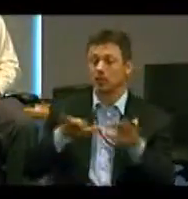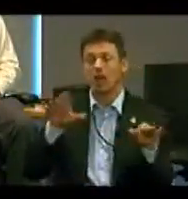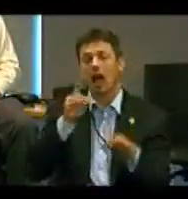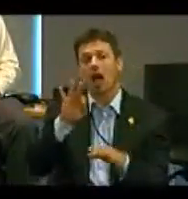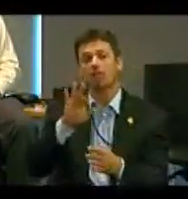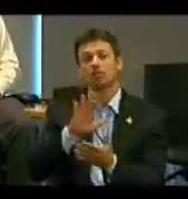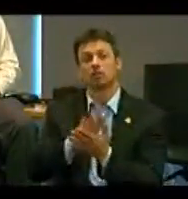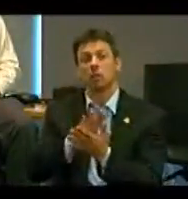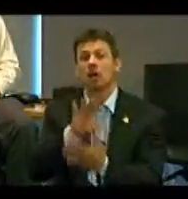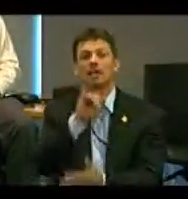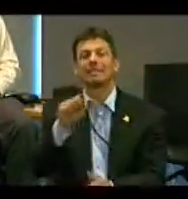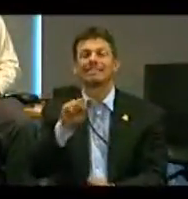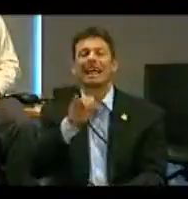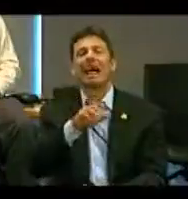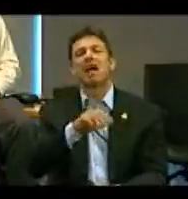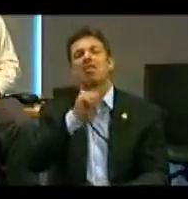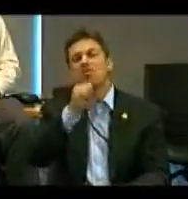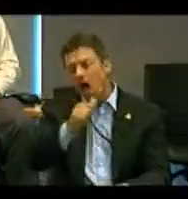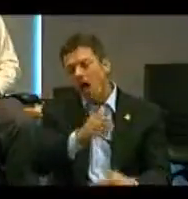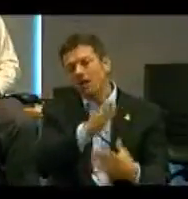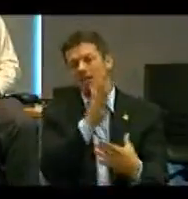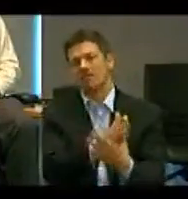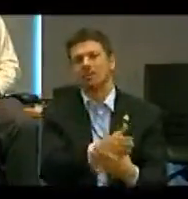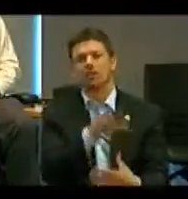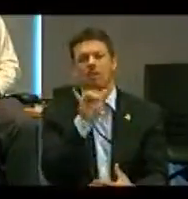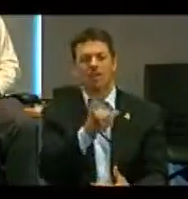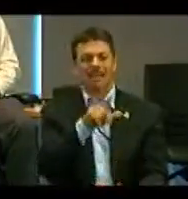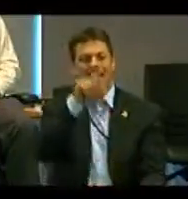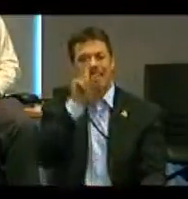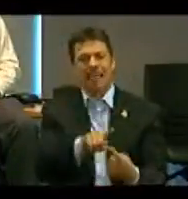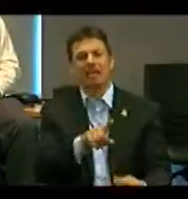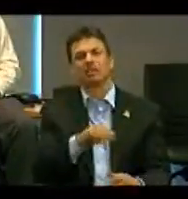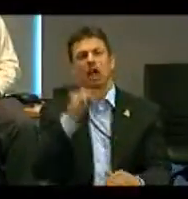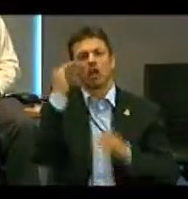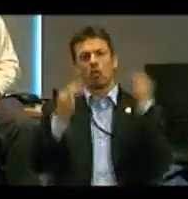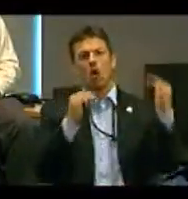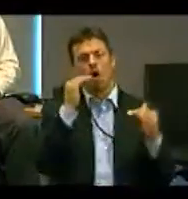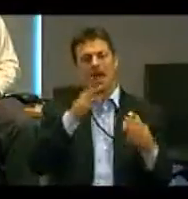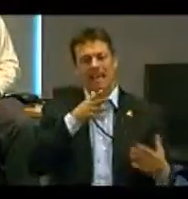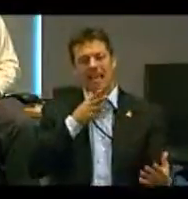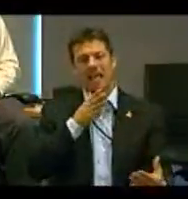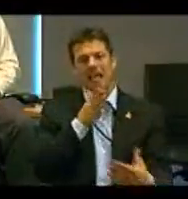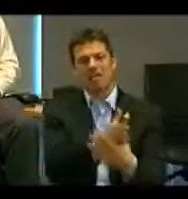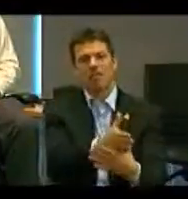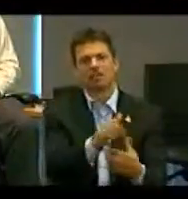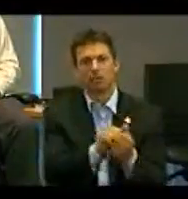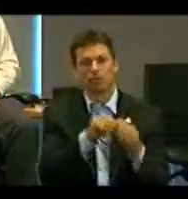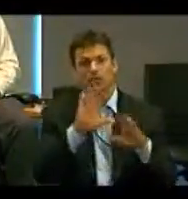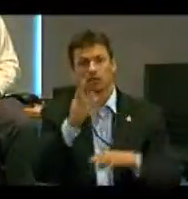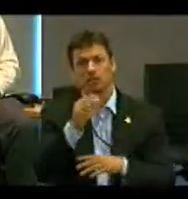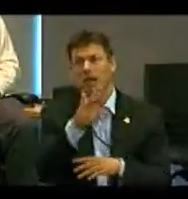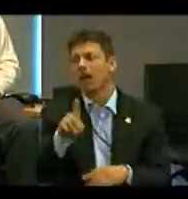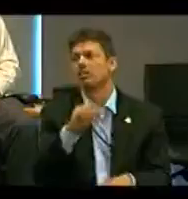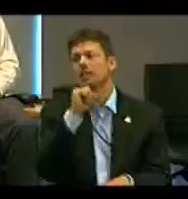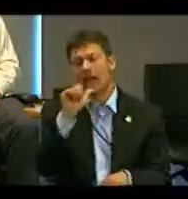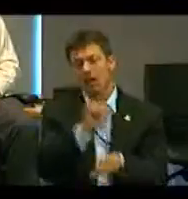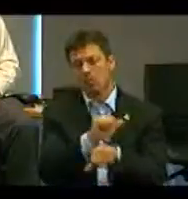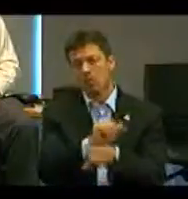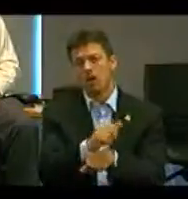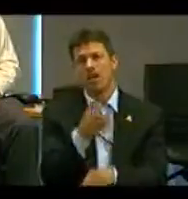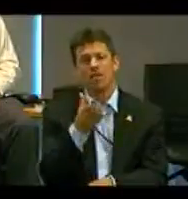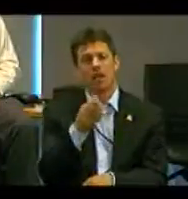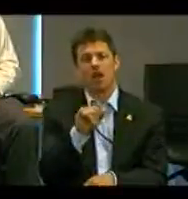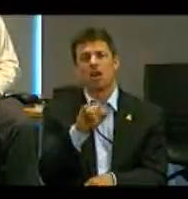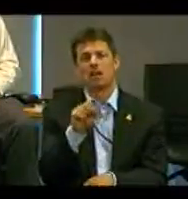It's less adult involvement with the child, not more. And it doesn't work. And there is